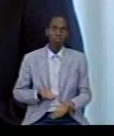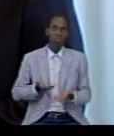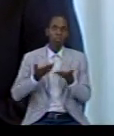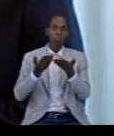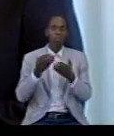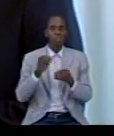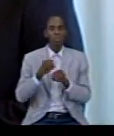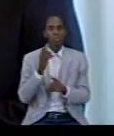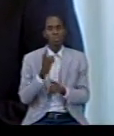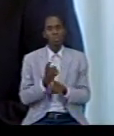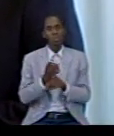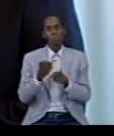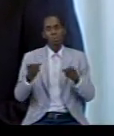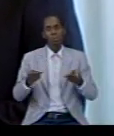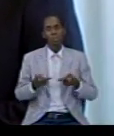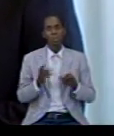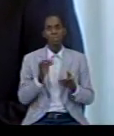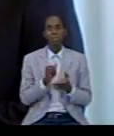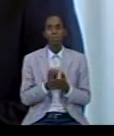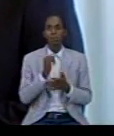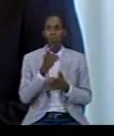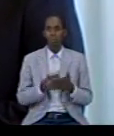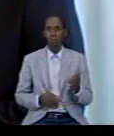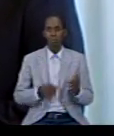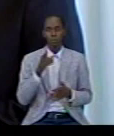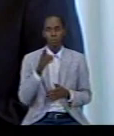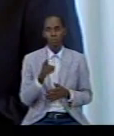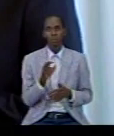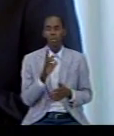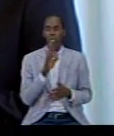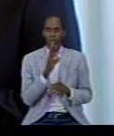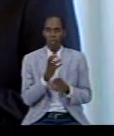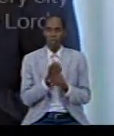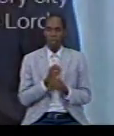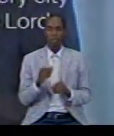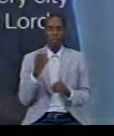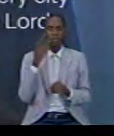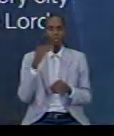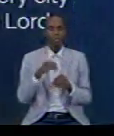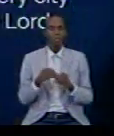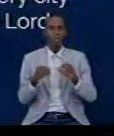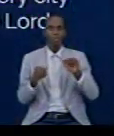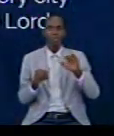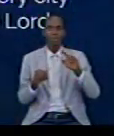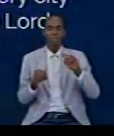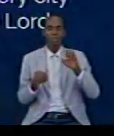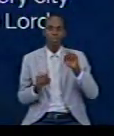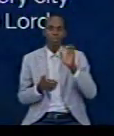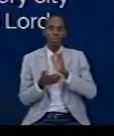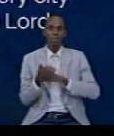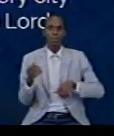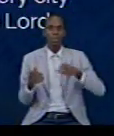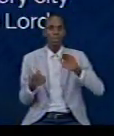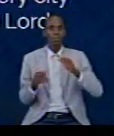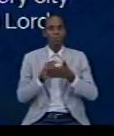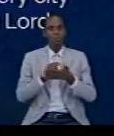right place. That's how you are effective. Acts chapter 15, verse